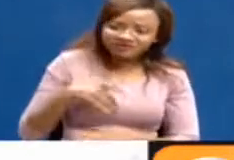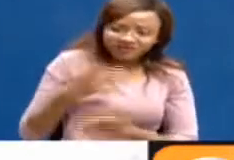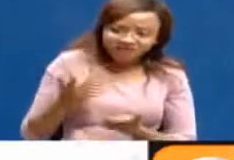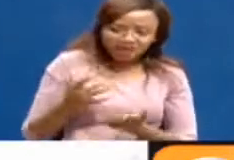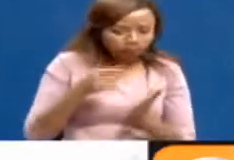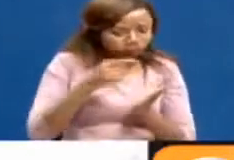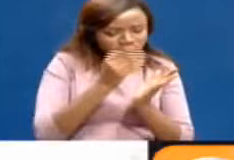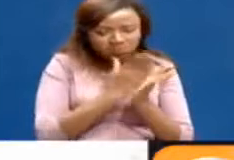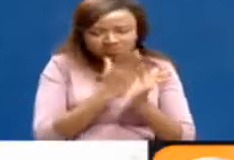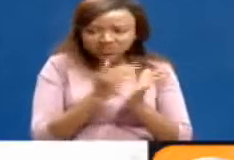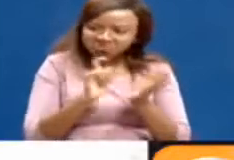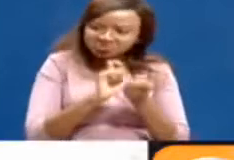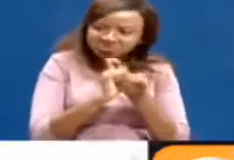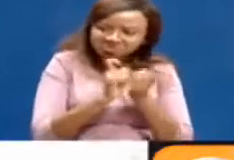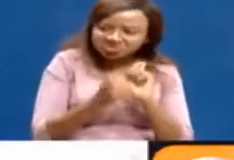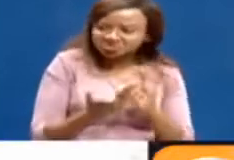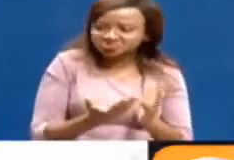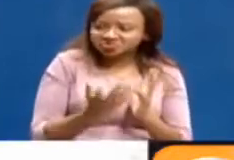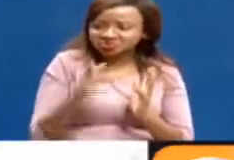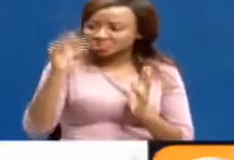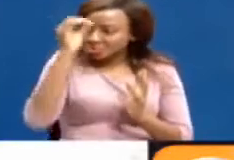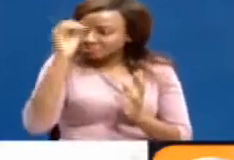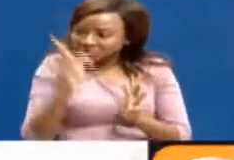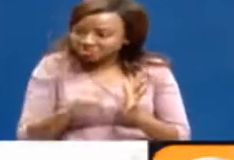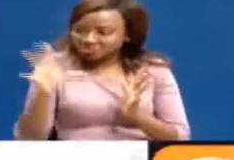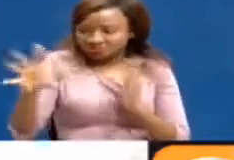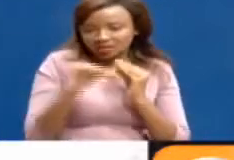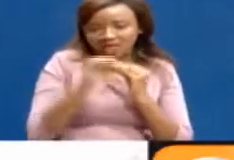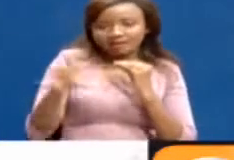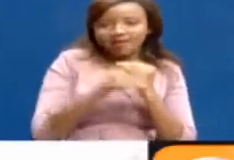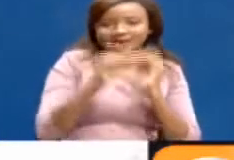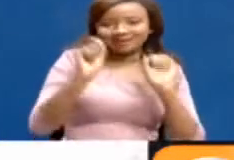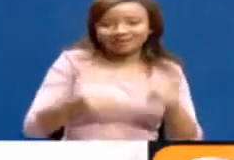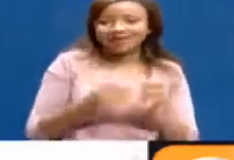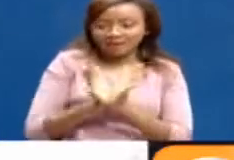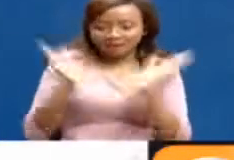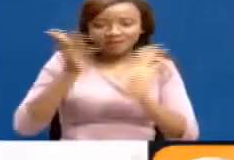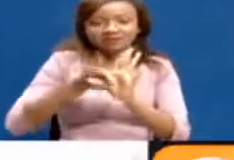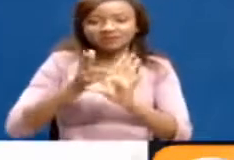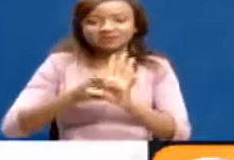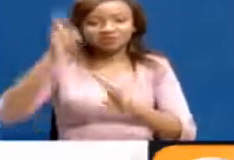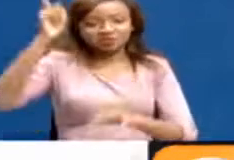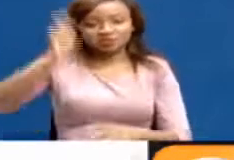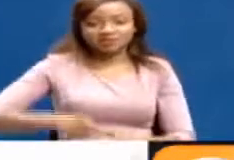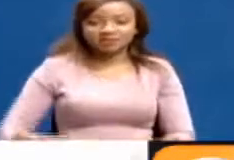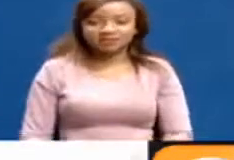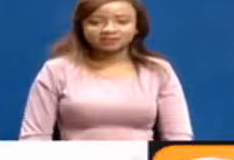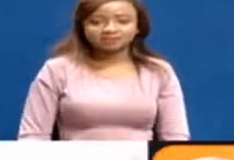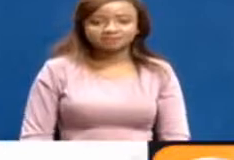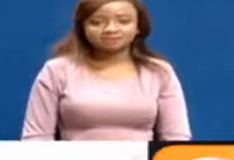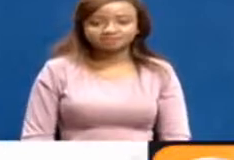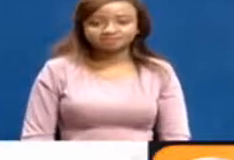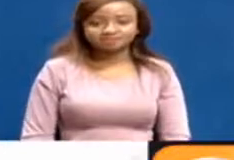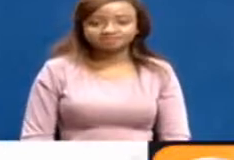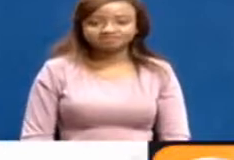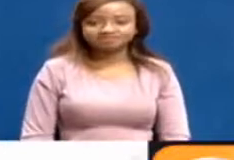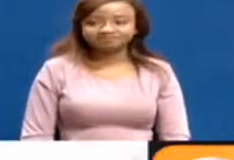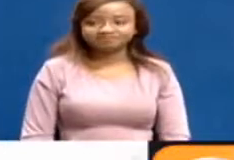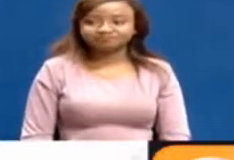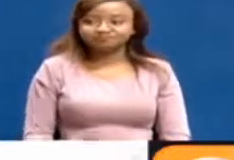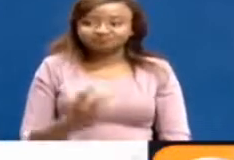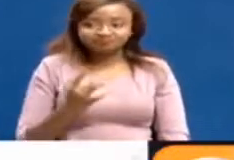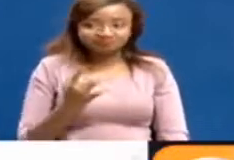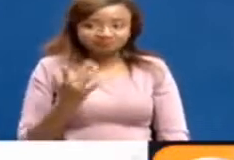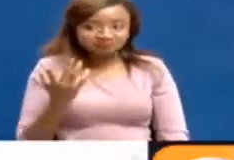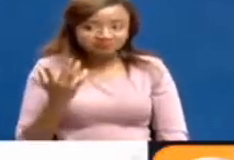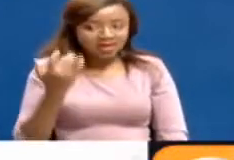section should be amended, because that is the essence of Article 10 of our Constitution, public participation. So tell us, I think this cannot work. Let us see if it works or